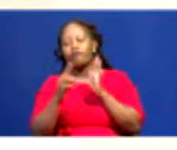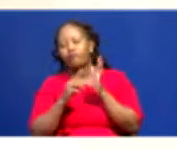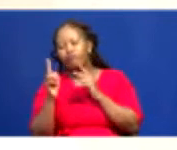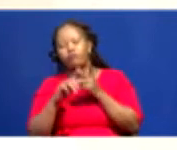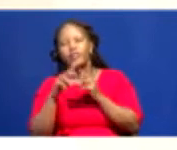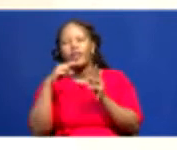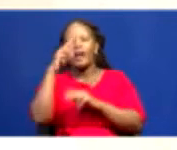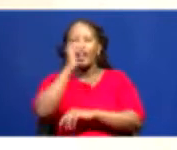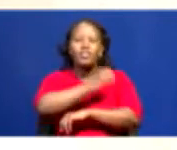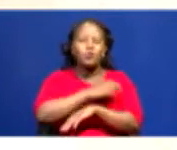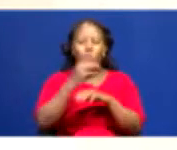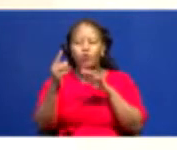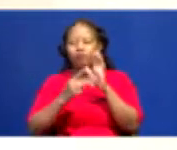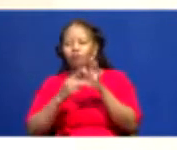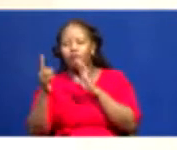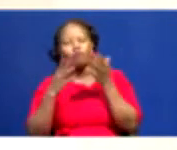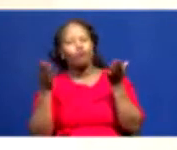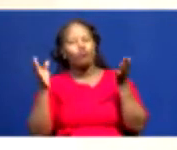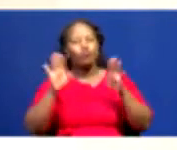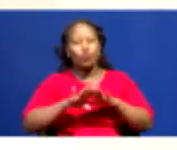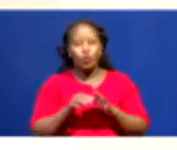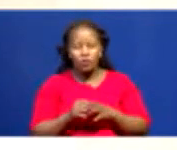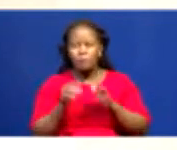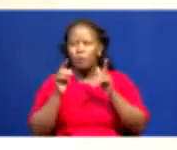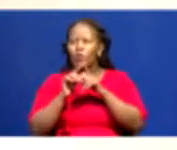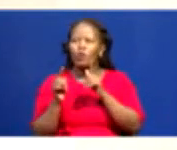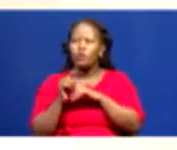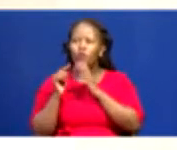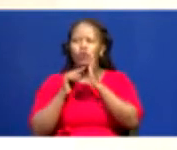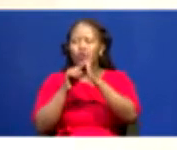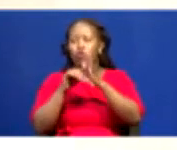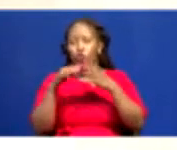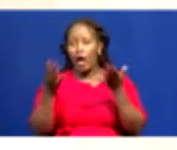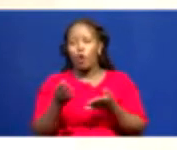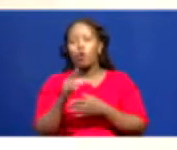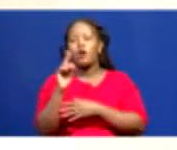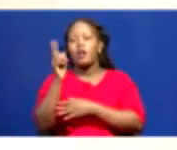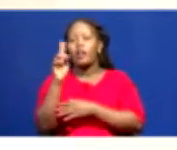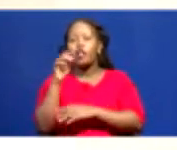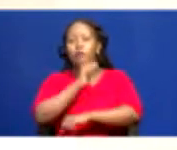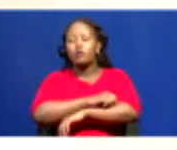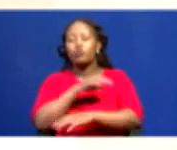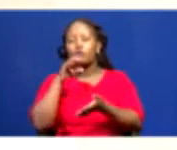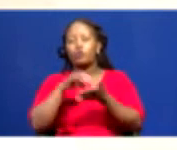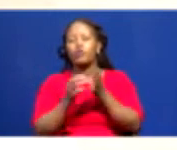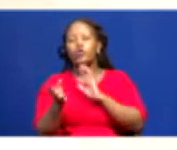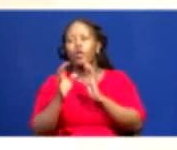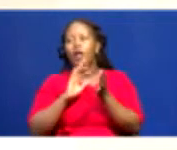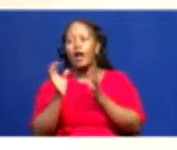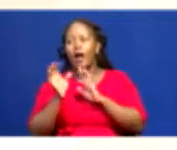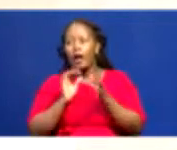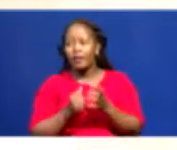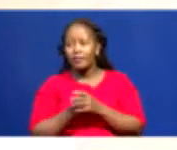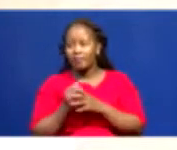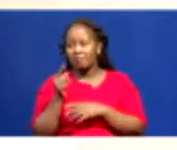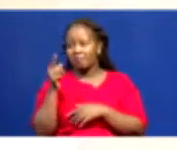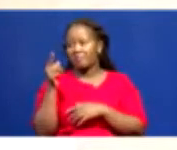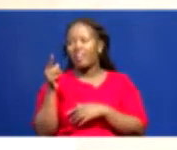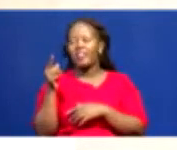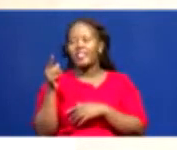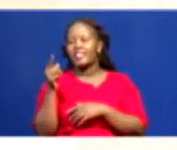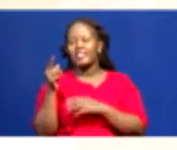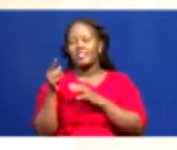are closed. And just to give you a view of how Nairobi schools look like today, this is just